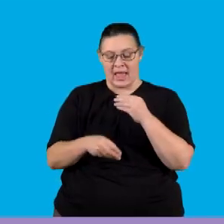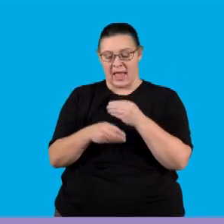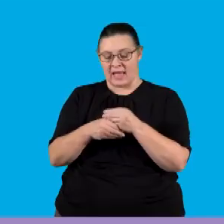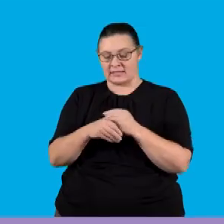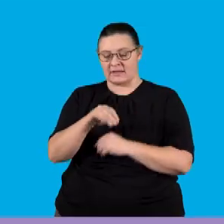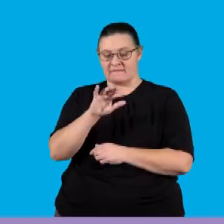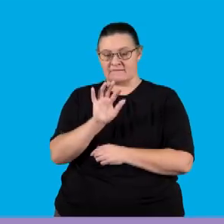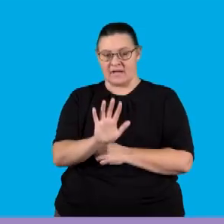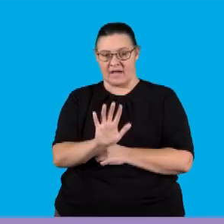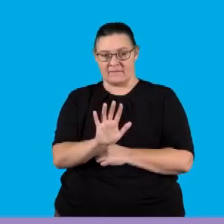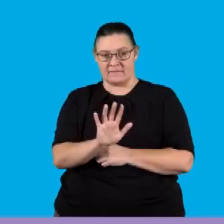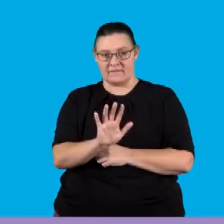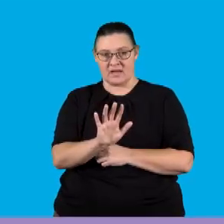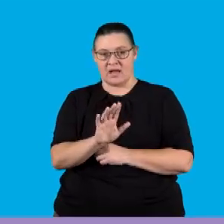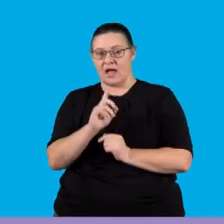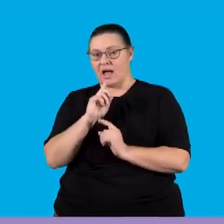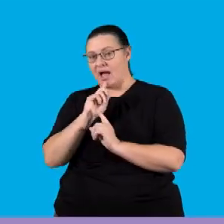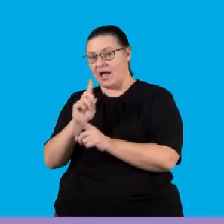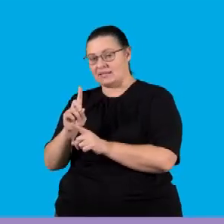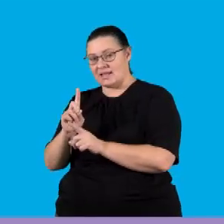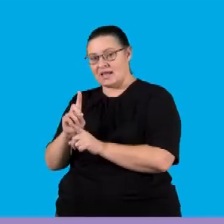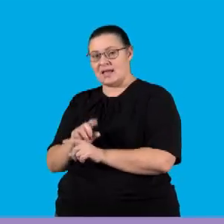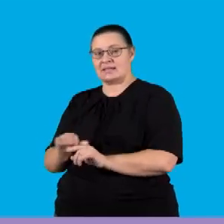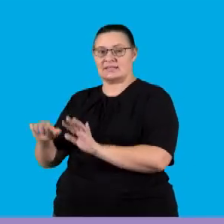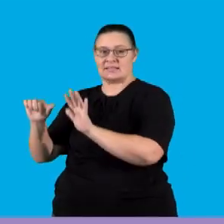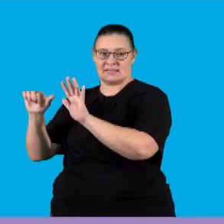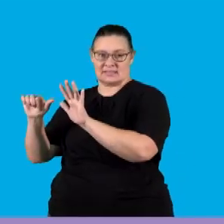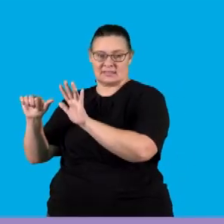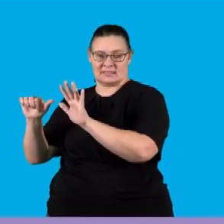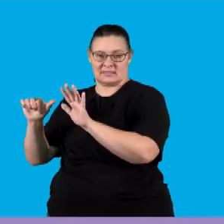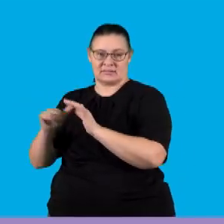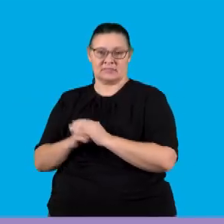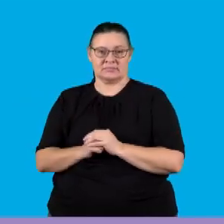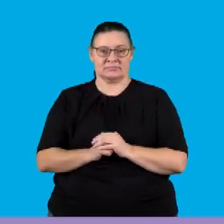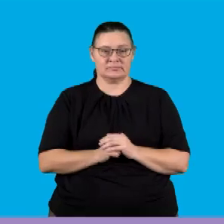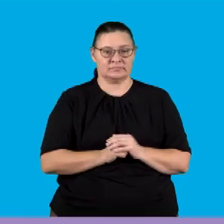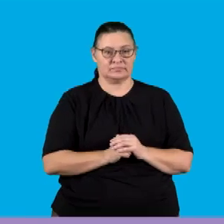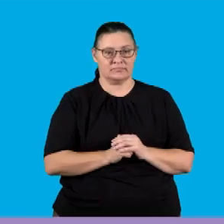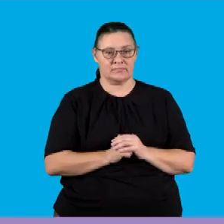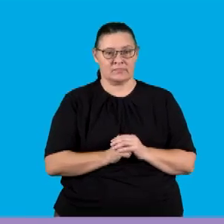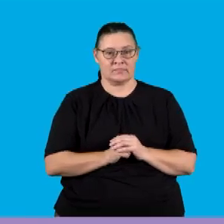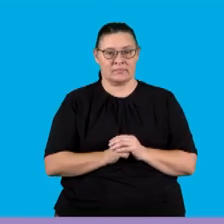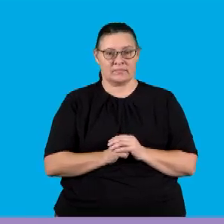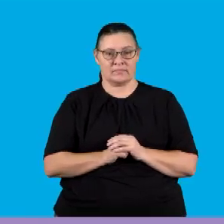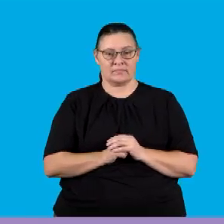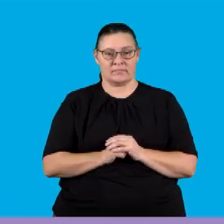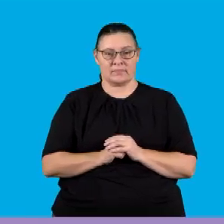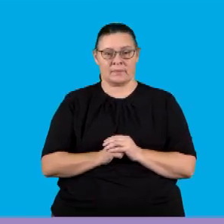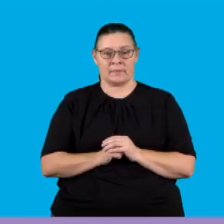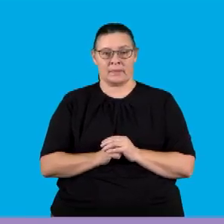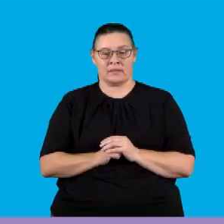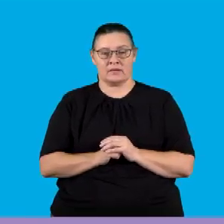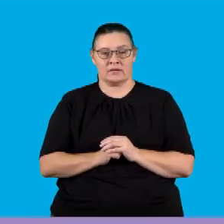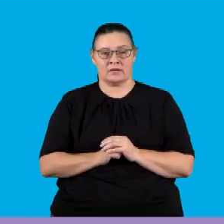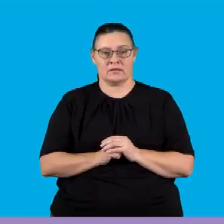input value is a 1. We're going to add 5. So what is 1 plus 5? Yes, that is going to give us